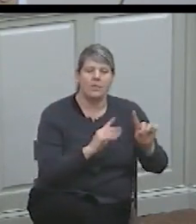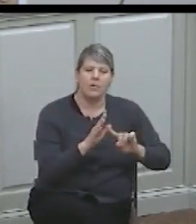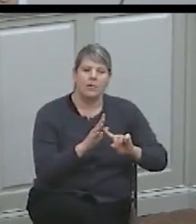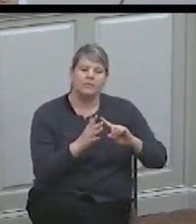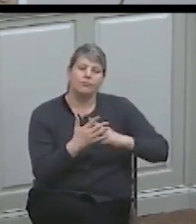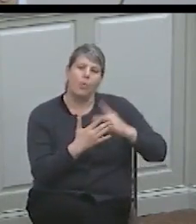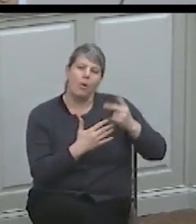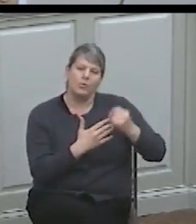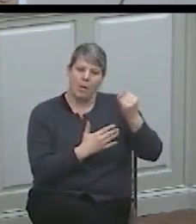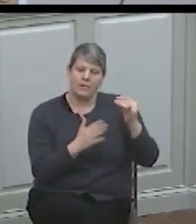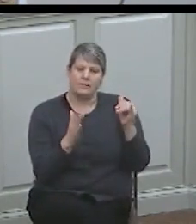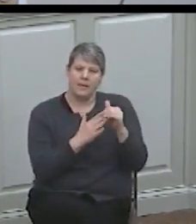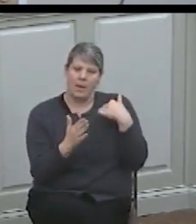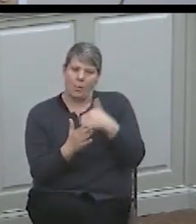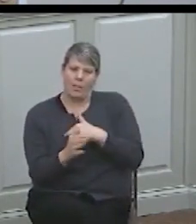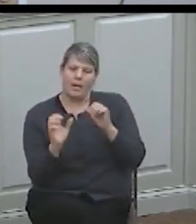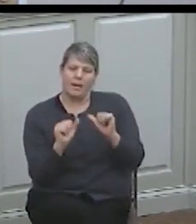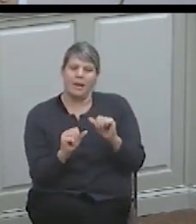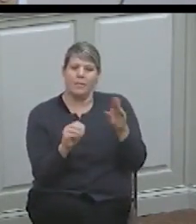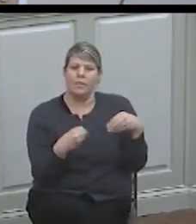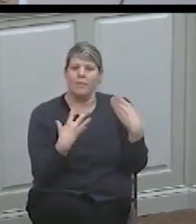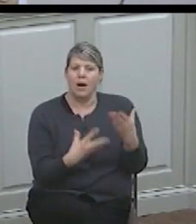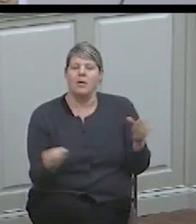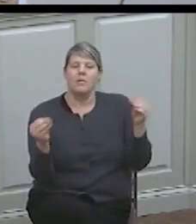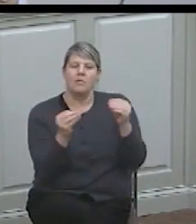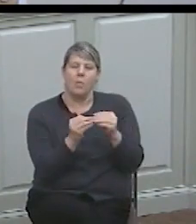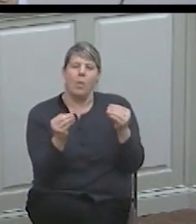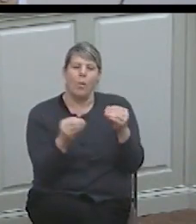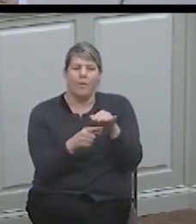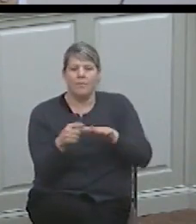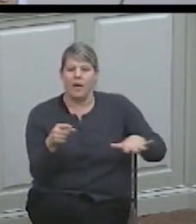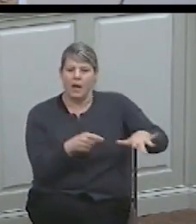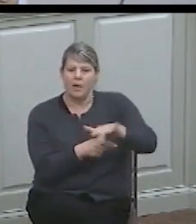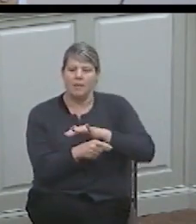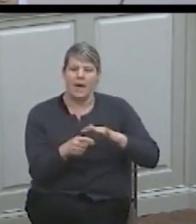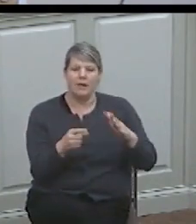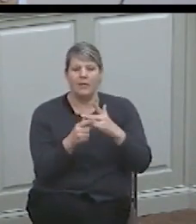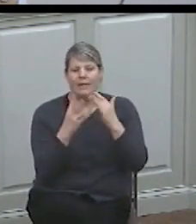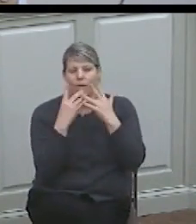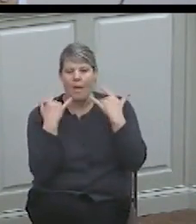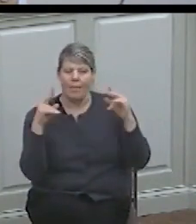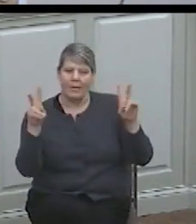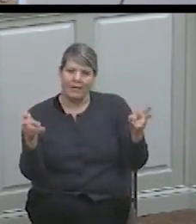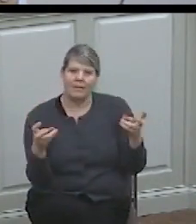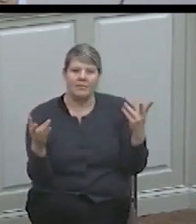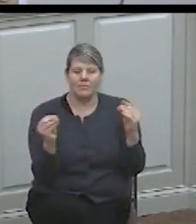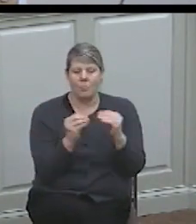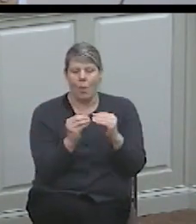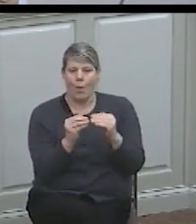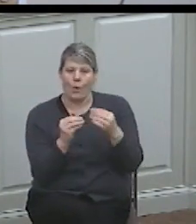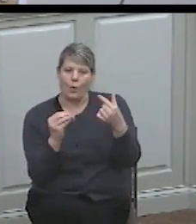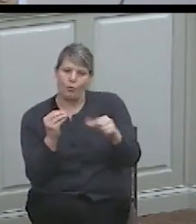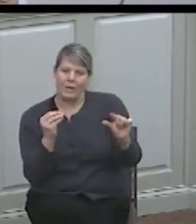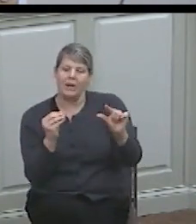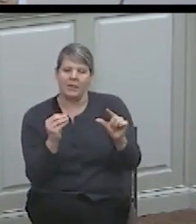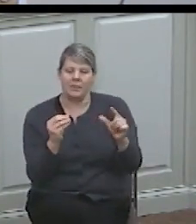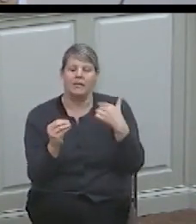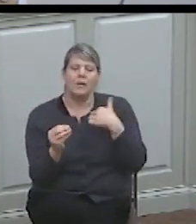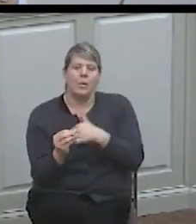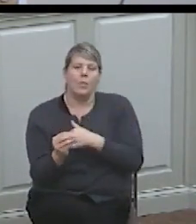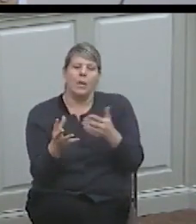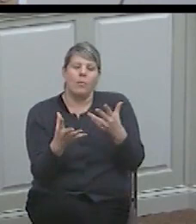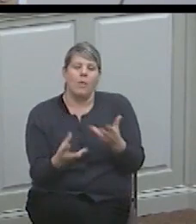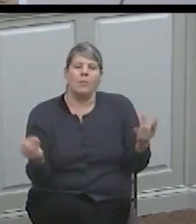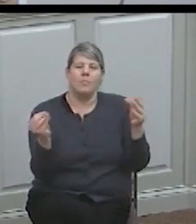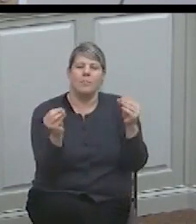be more environmentally friendly and to be green. One of those is our energy efficiency project, where we've had for the past